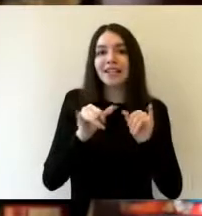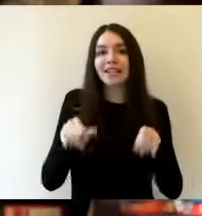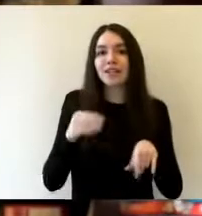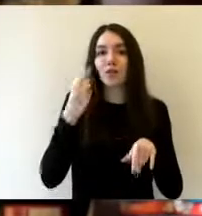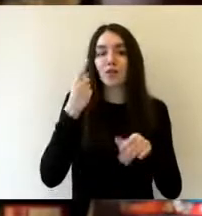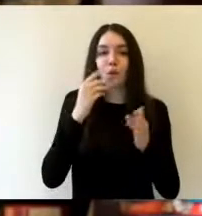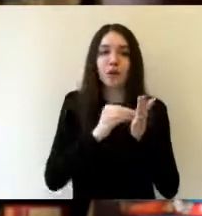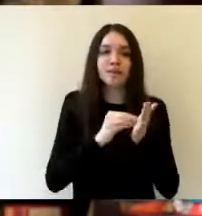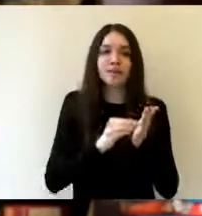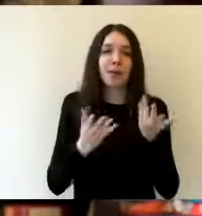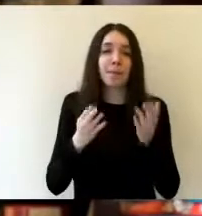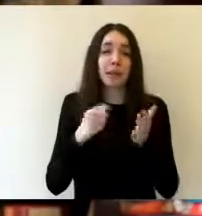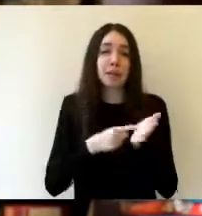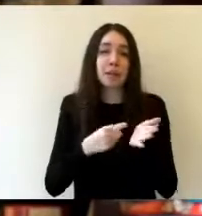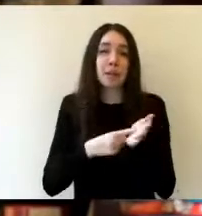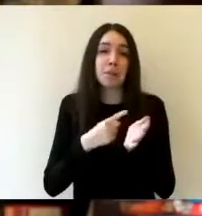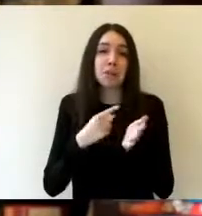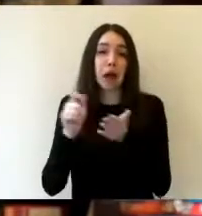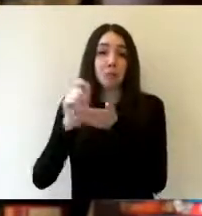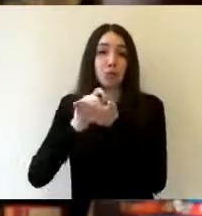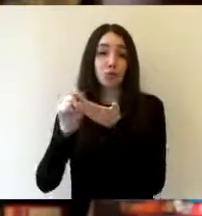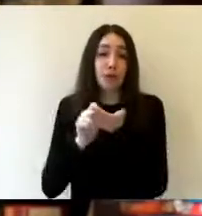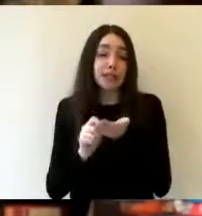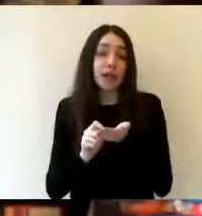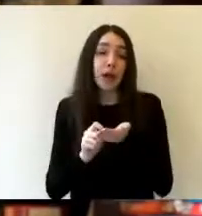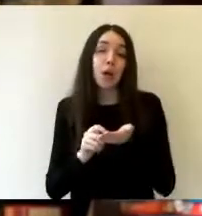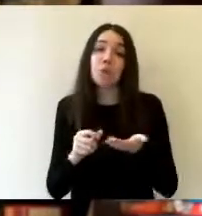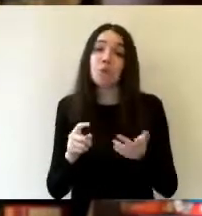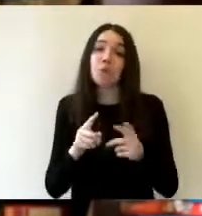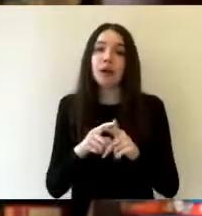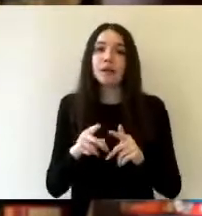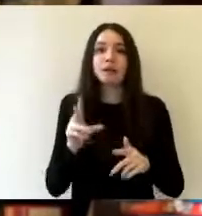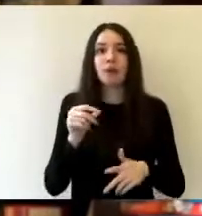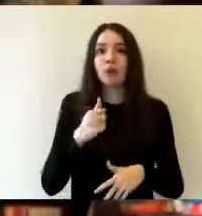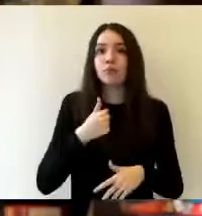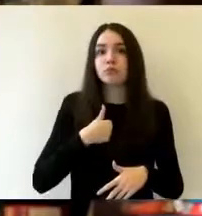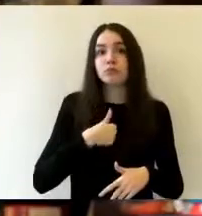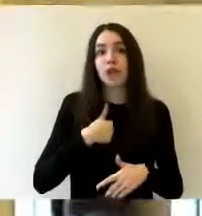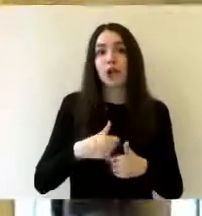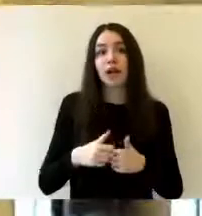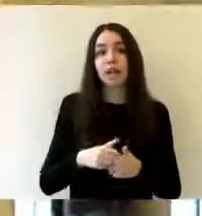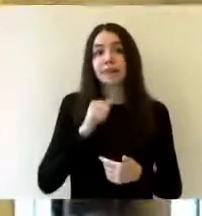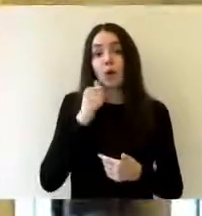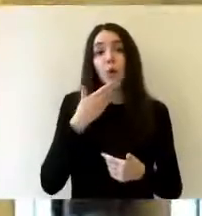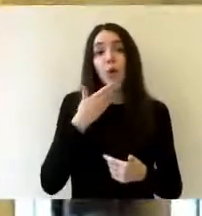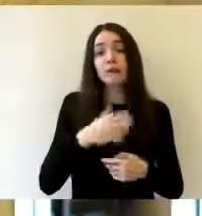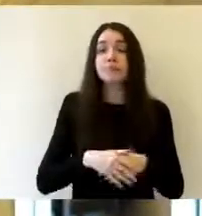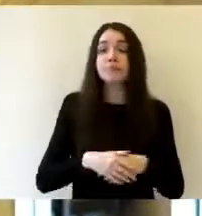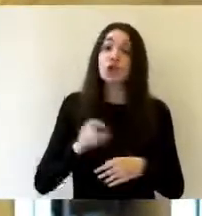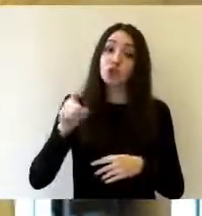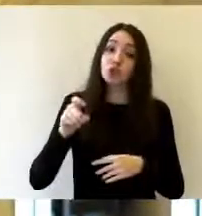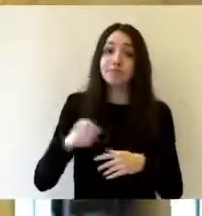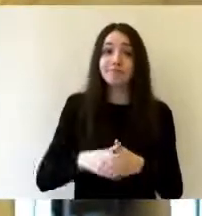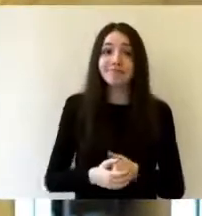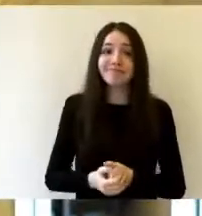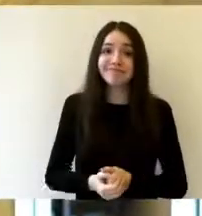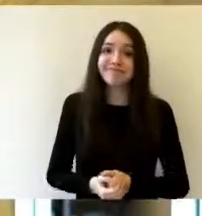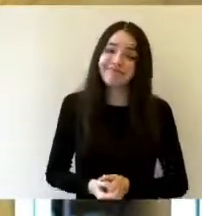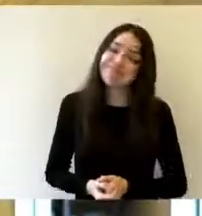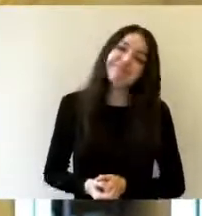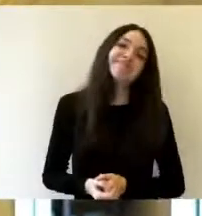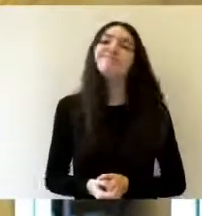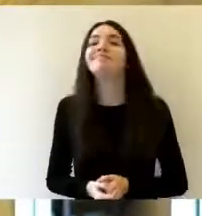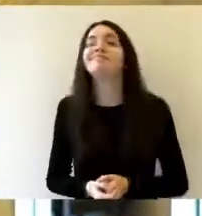stuff down about it sometimes. But no, sorry, not as well as I probably should. It's fine, fine.